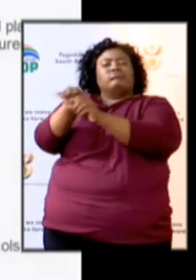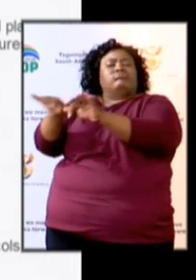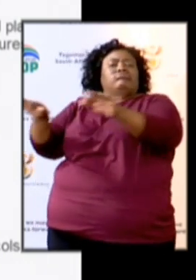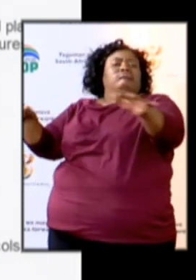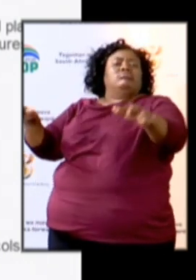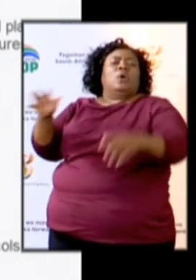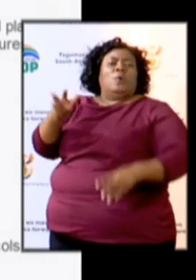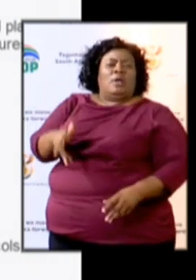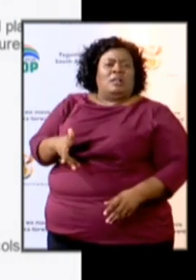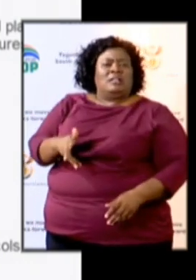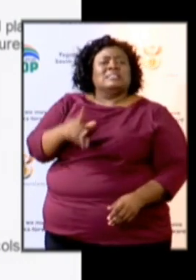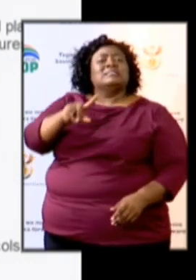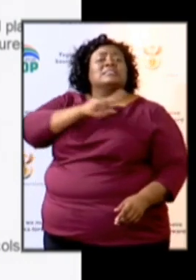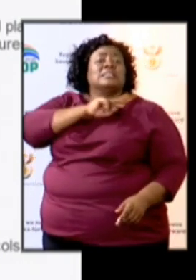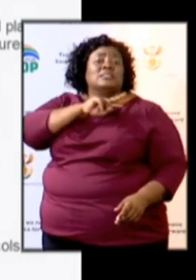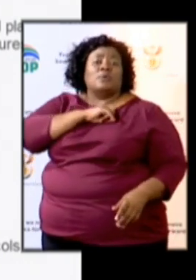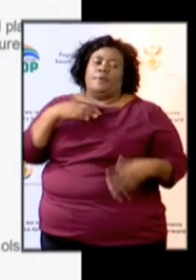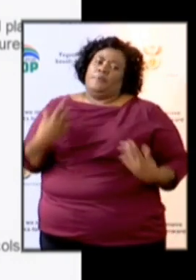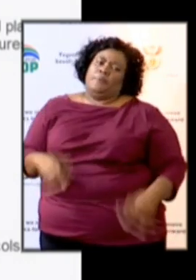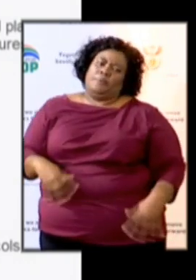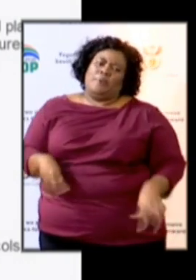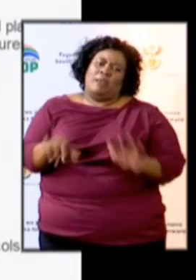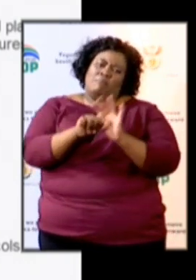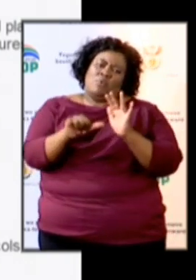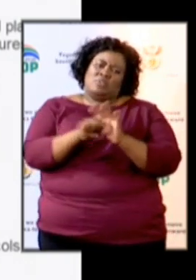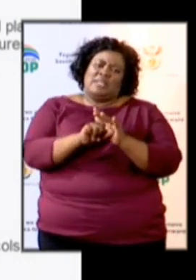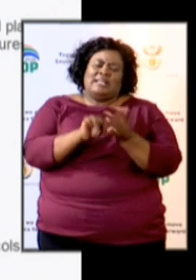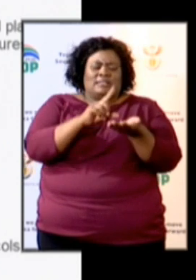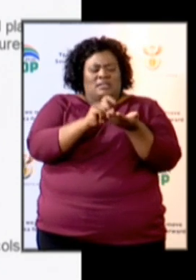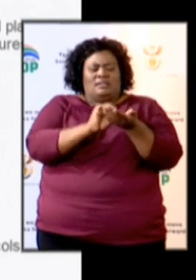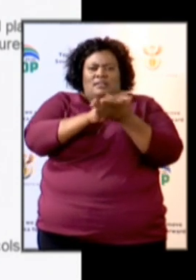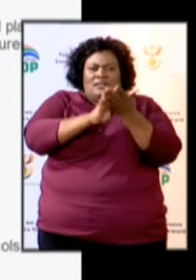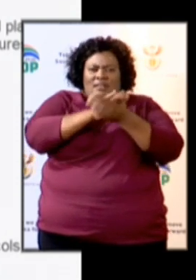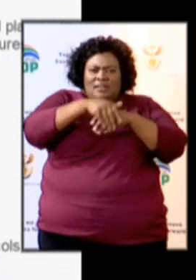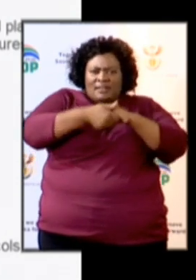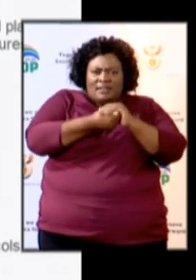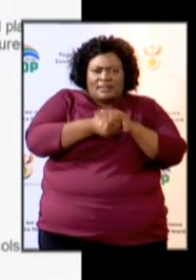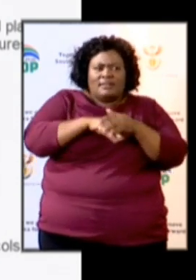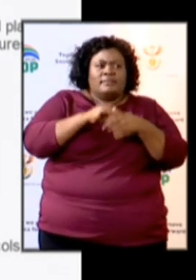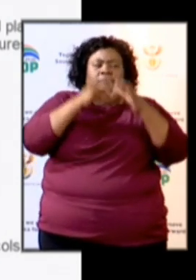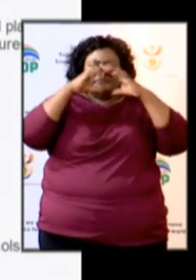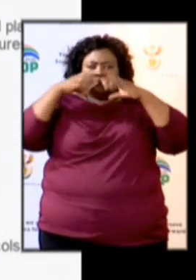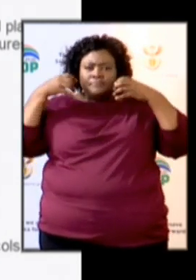That's why it's important to sanitize your hands, to put a mask on.